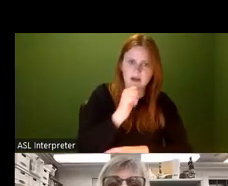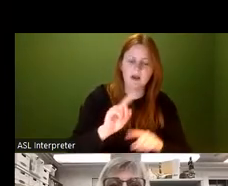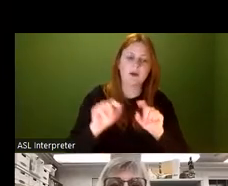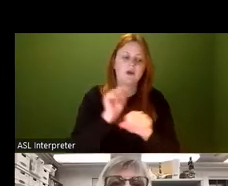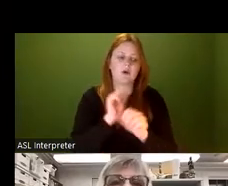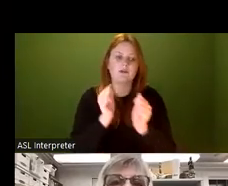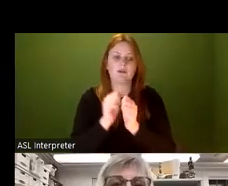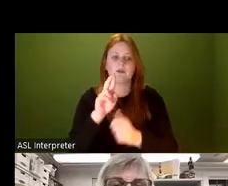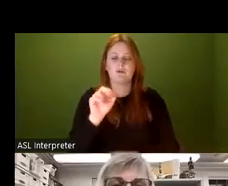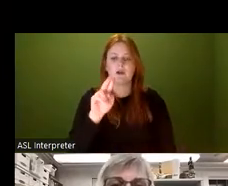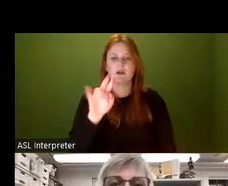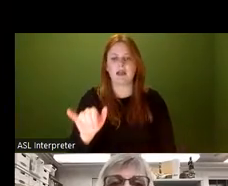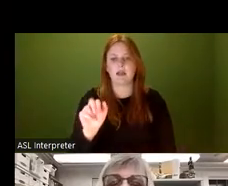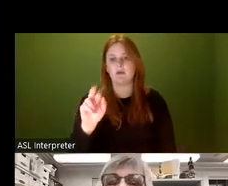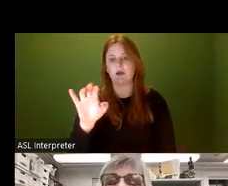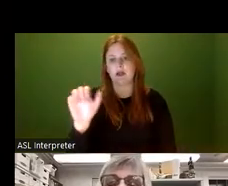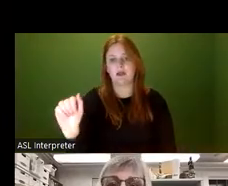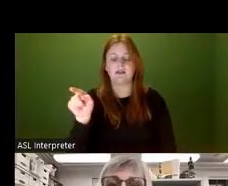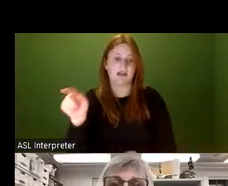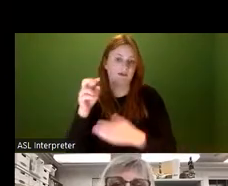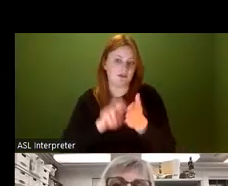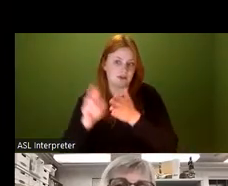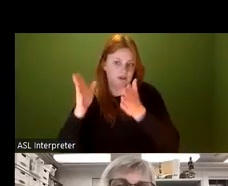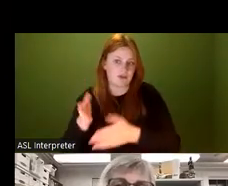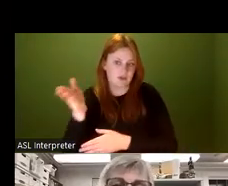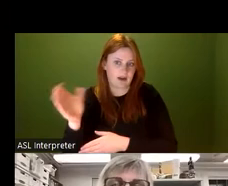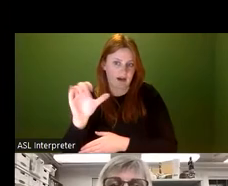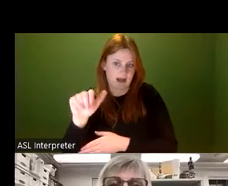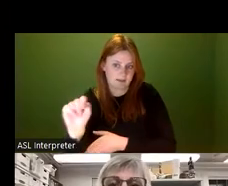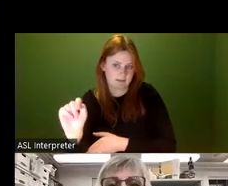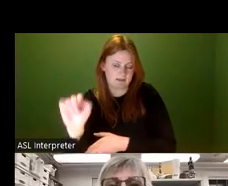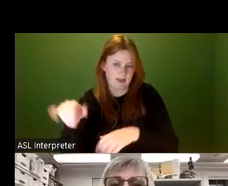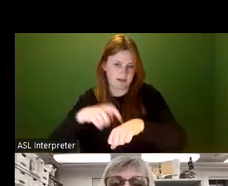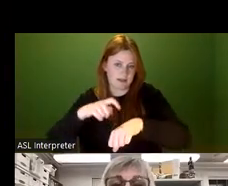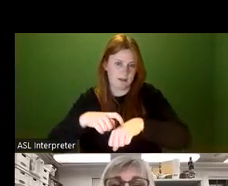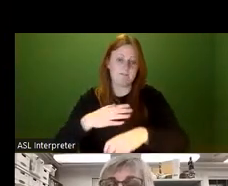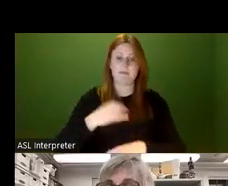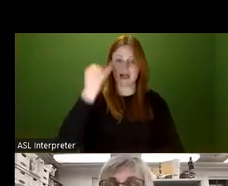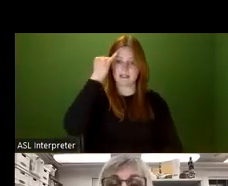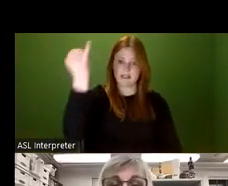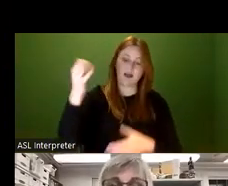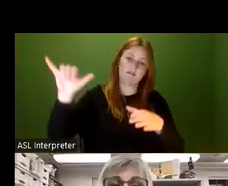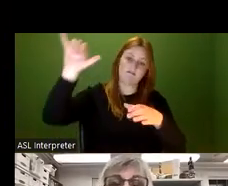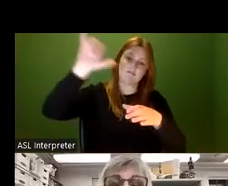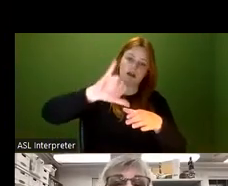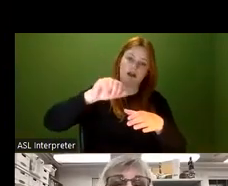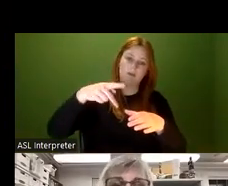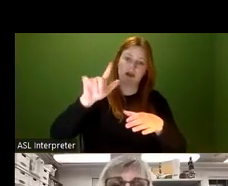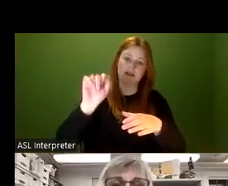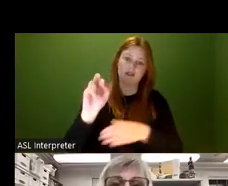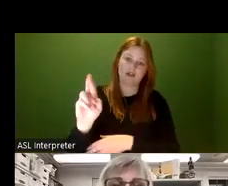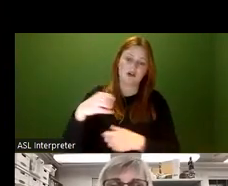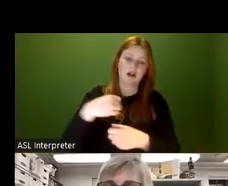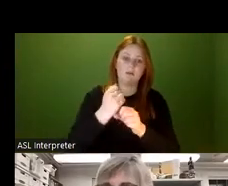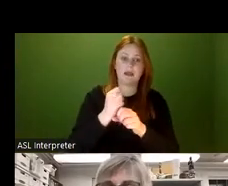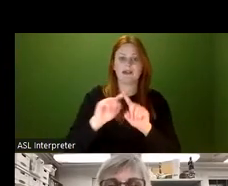at CAST at the time. And my idea was to fill these with plaster and then make molds. And I wanted